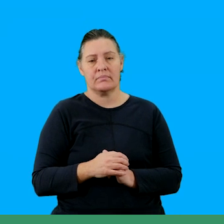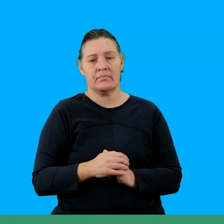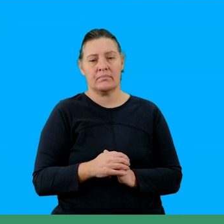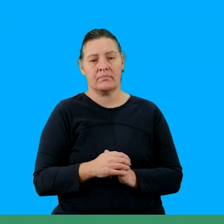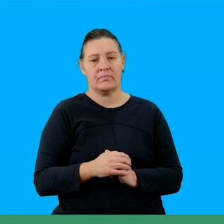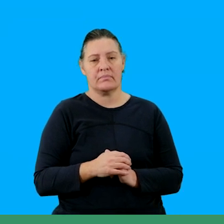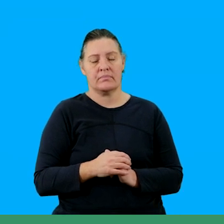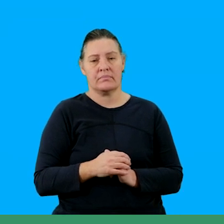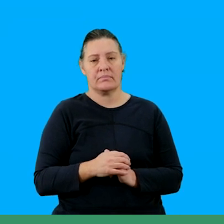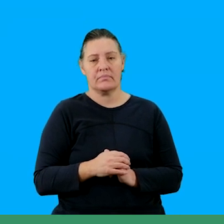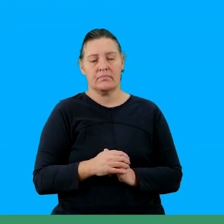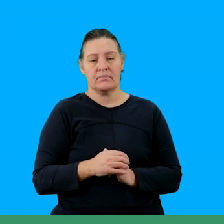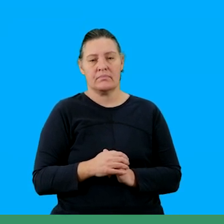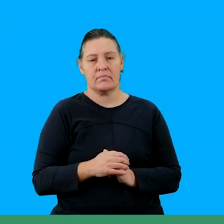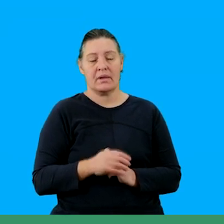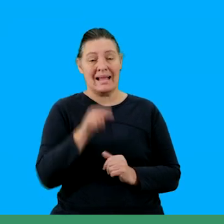Mine